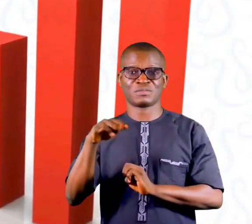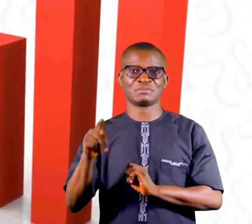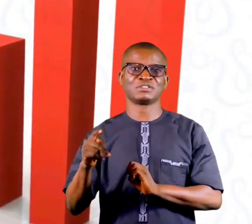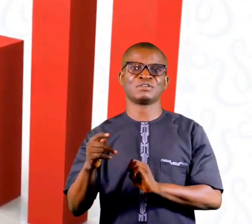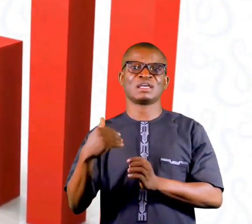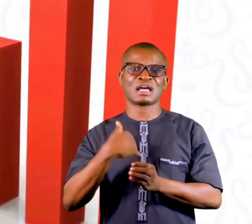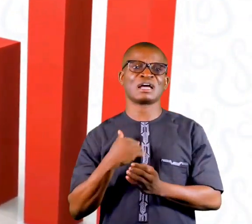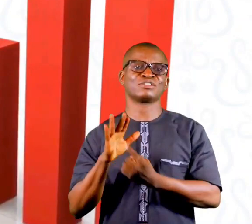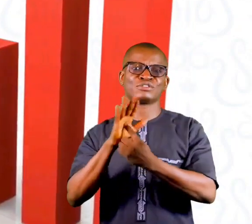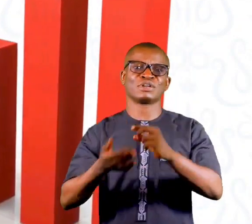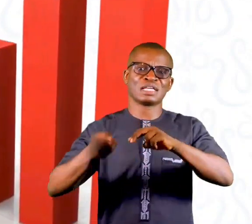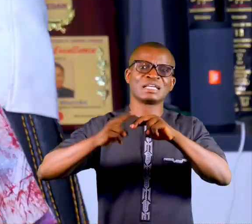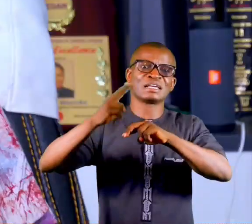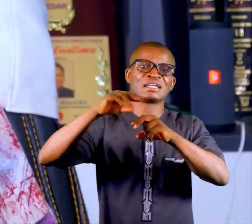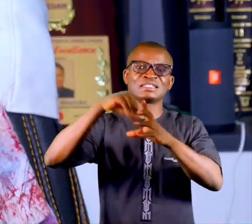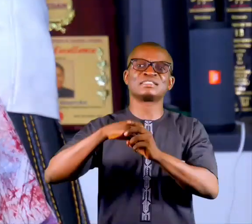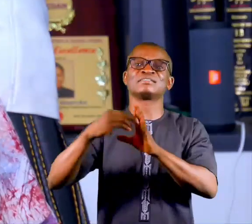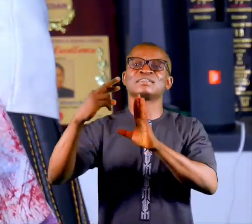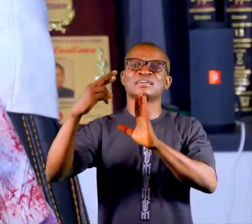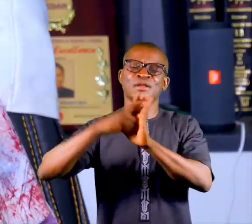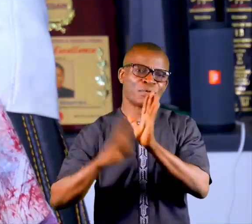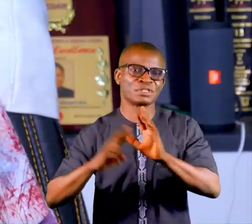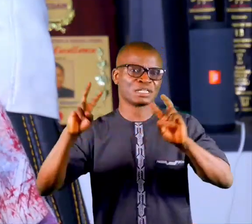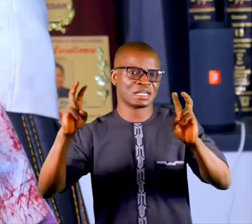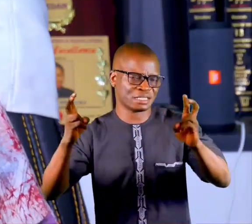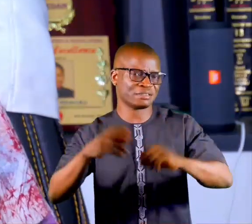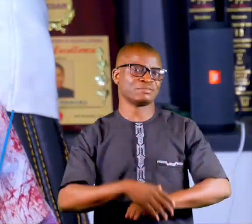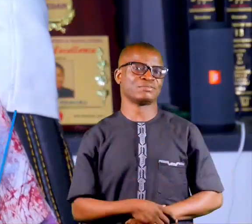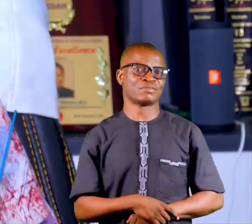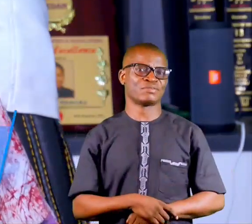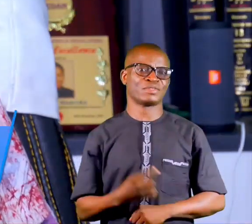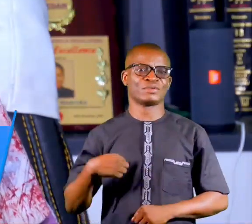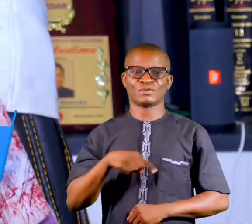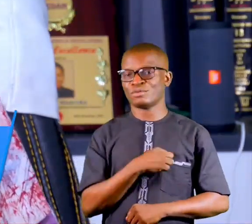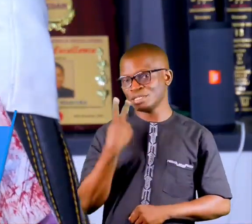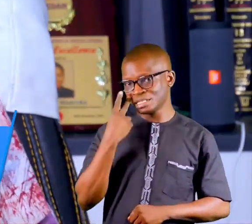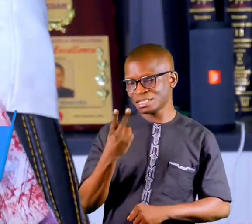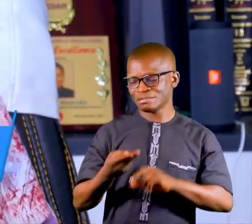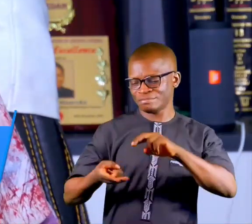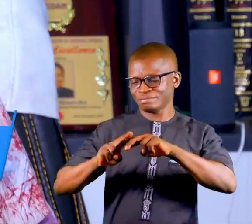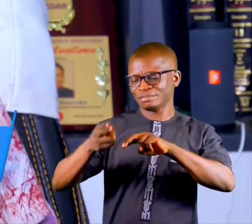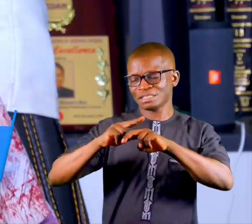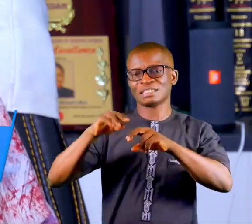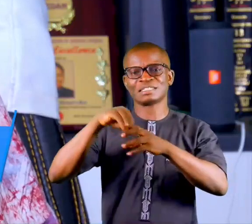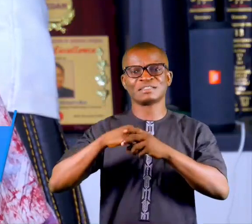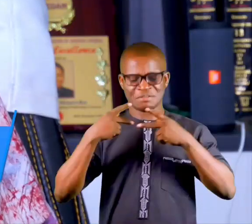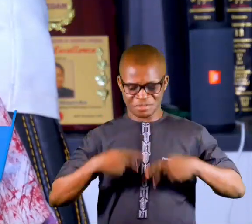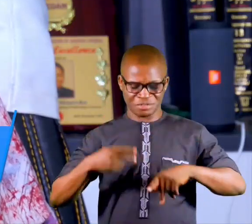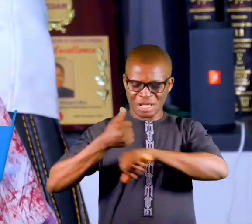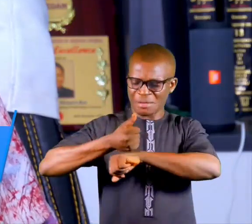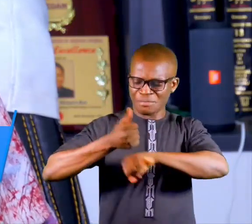in reporting of cases. We've also seen an increase in the physical abuse